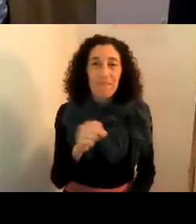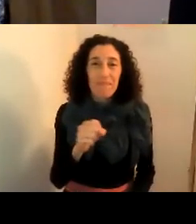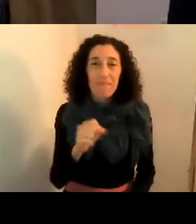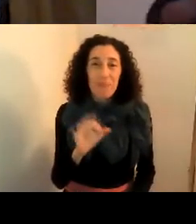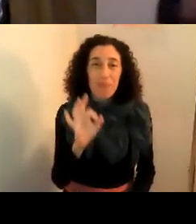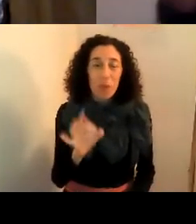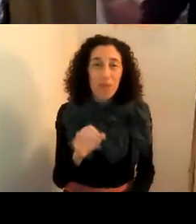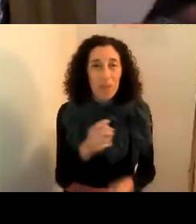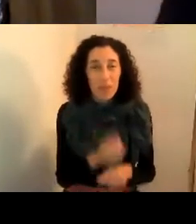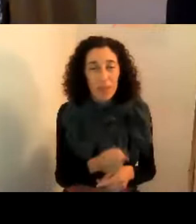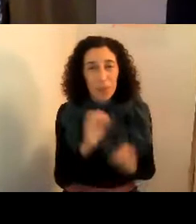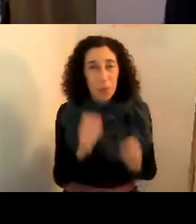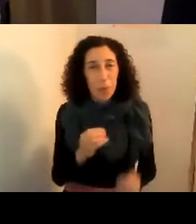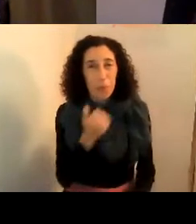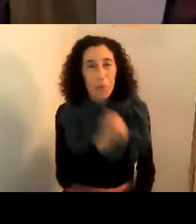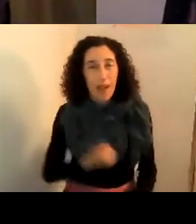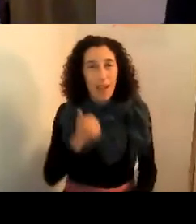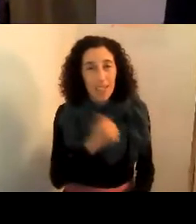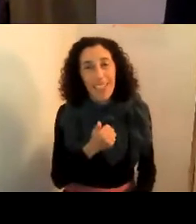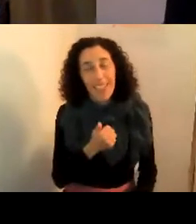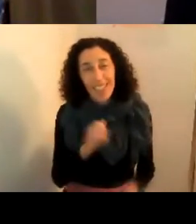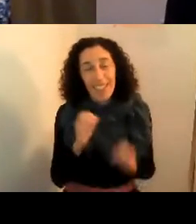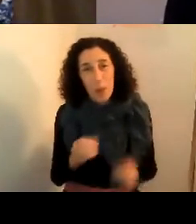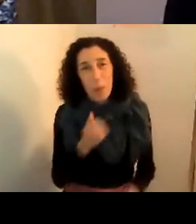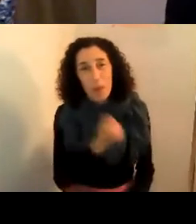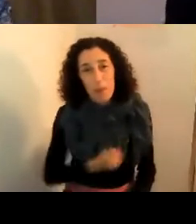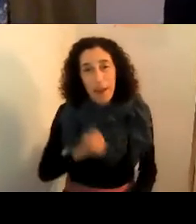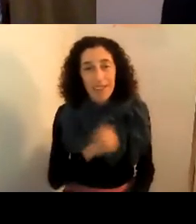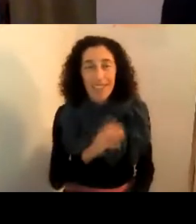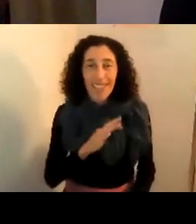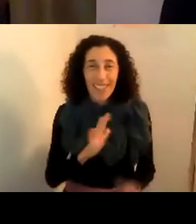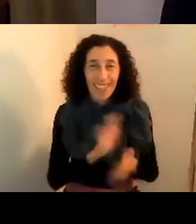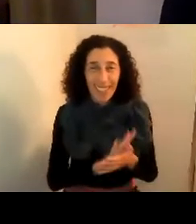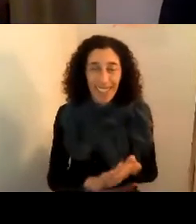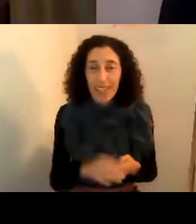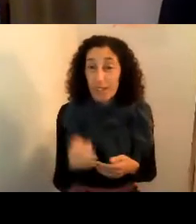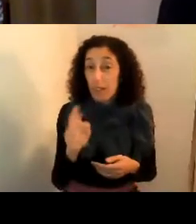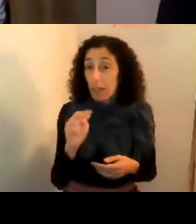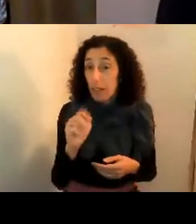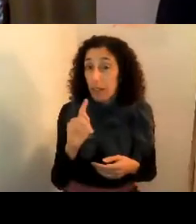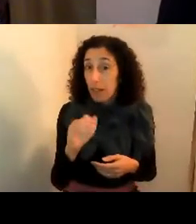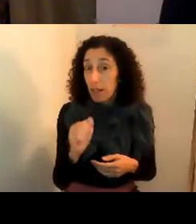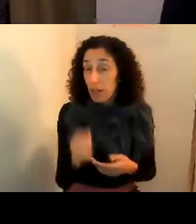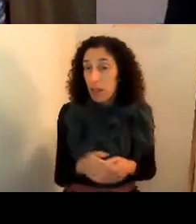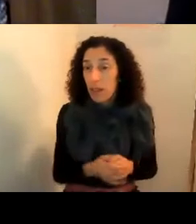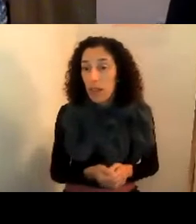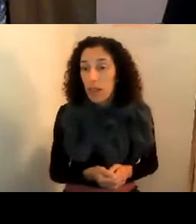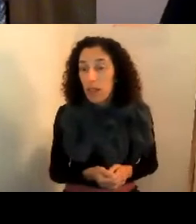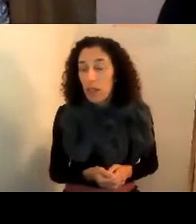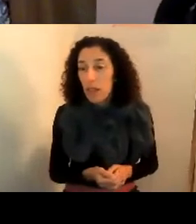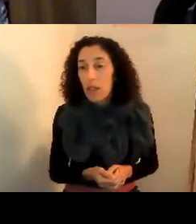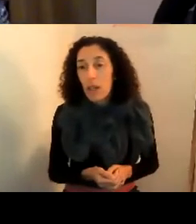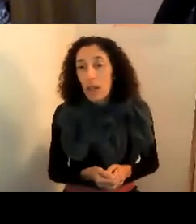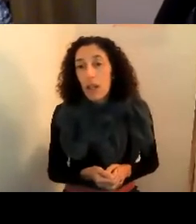come back to you because I felt like those were so linked, to see if you had anything you wanted to add to that. Yeah, no, and I would